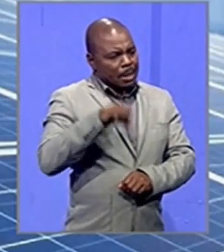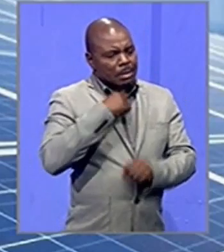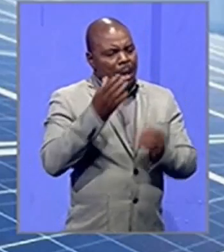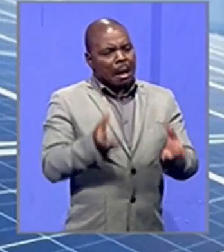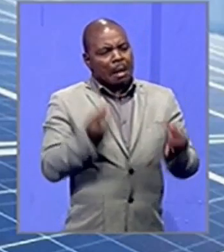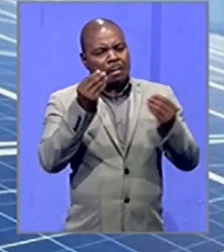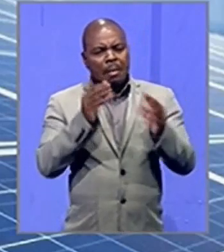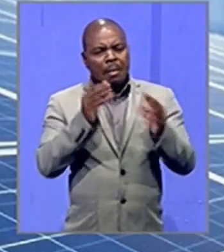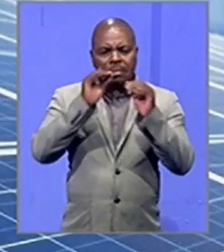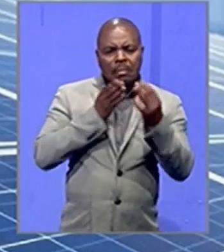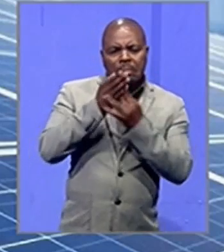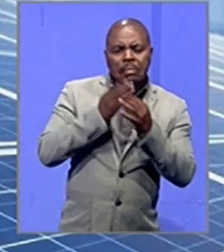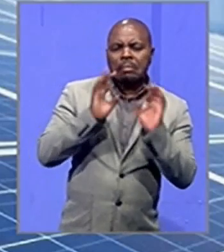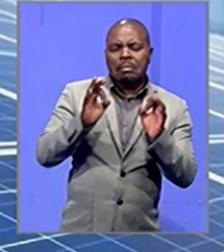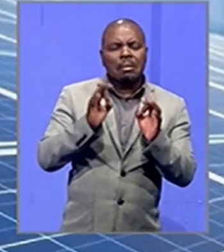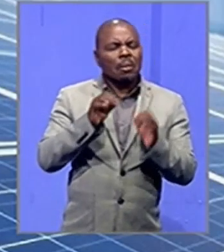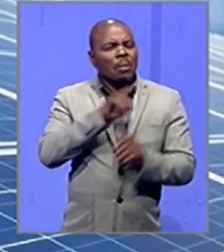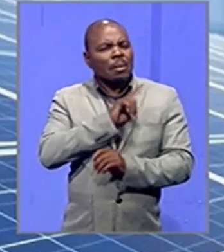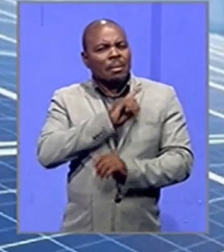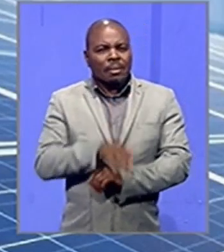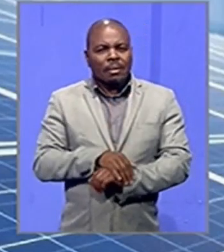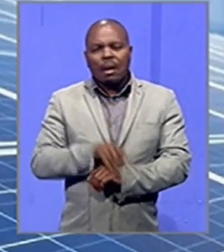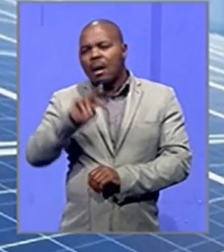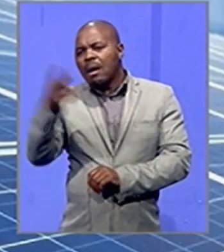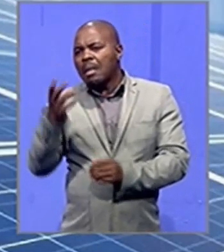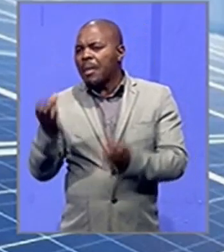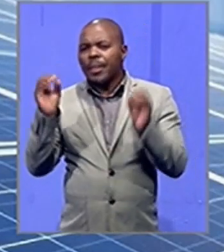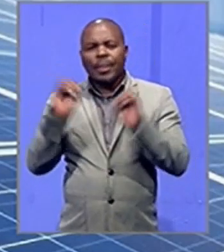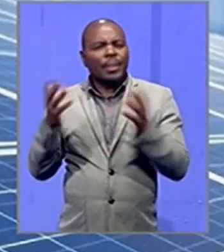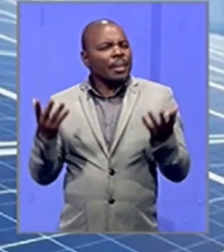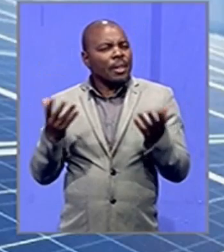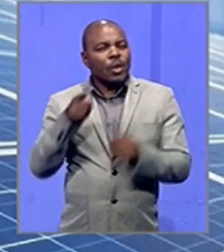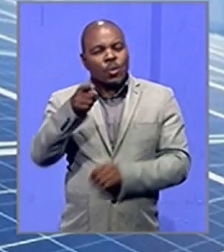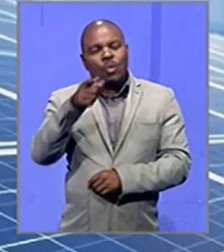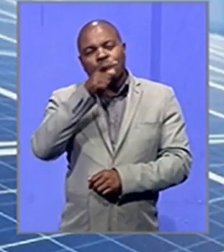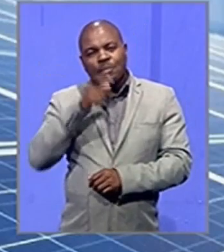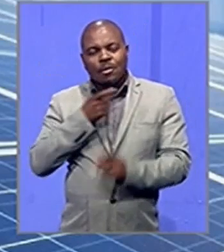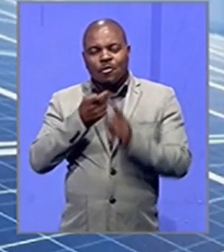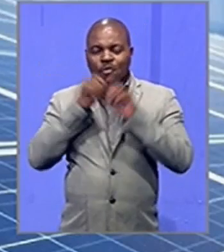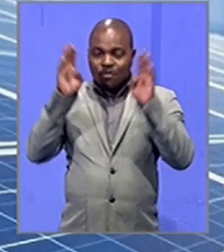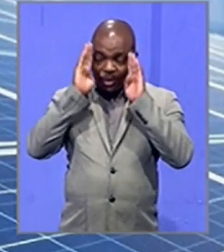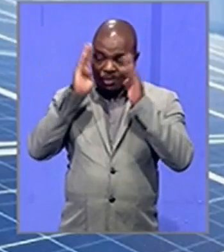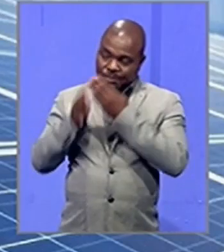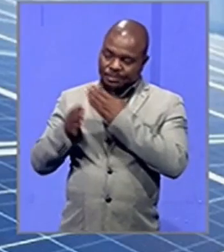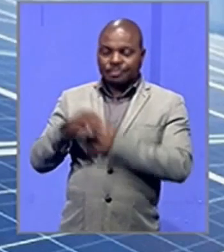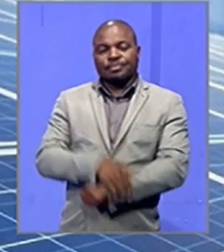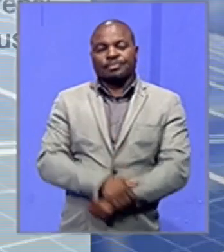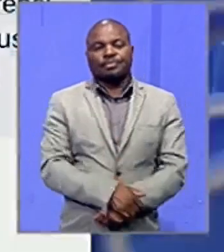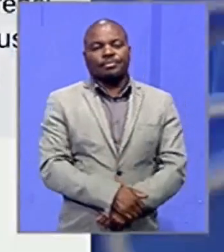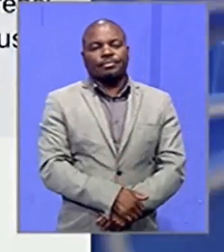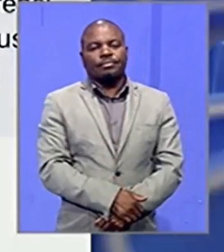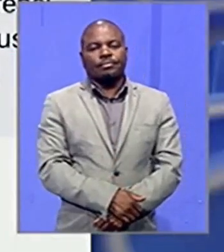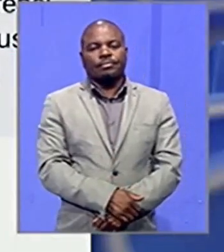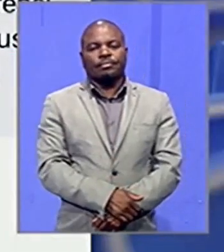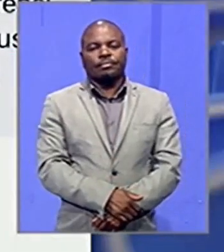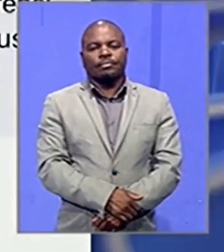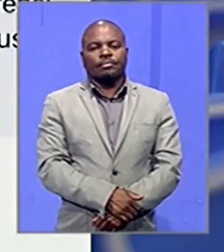fihlela tsena tsohle papisong le bo masepala ba bang? Maikutlo a hao ho Facebook ke ana a latelang.